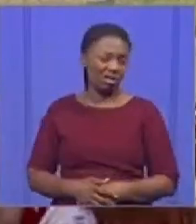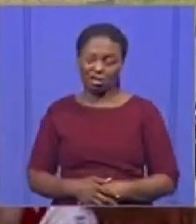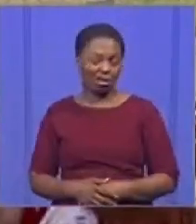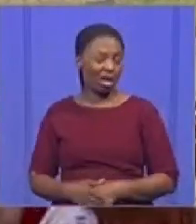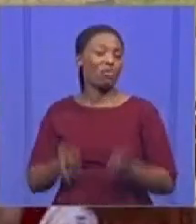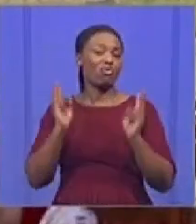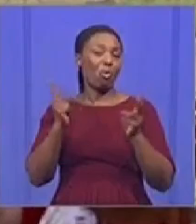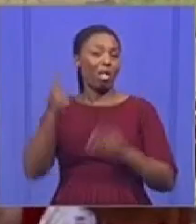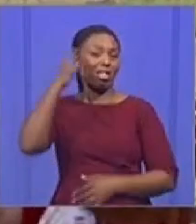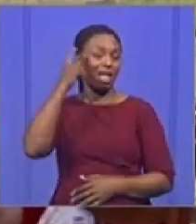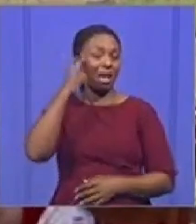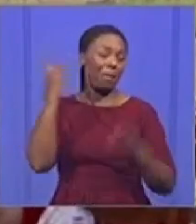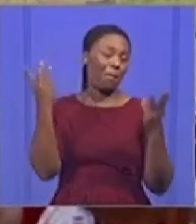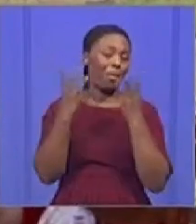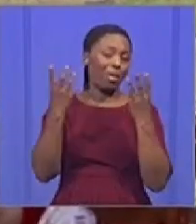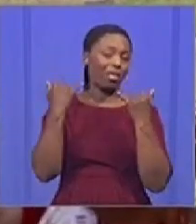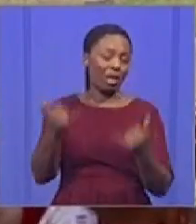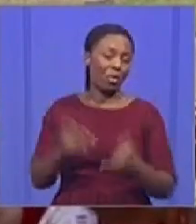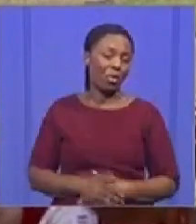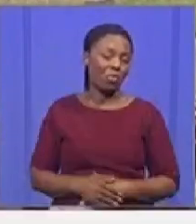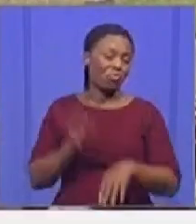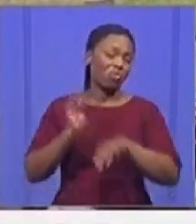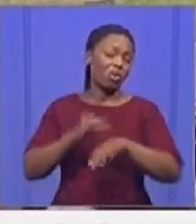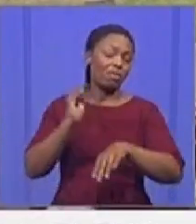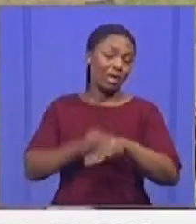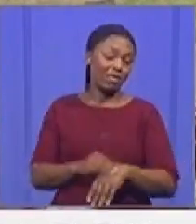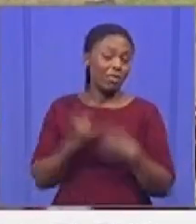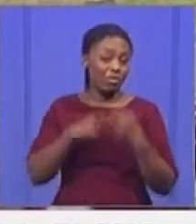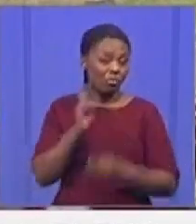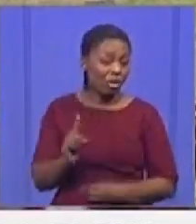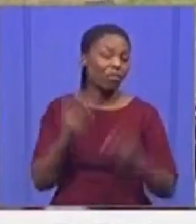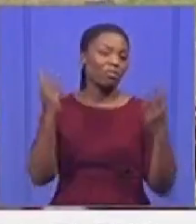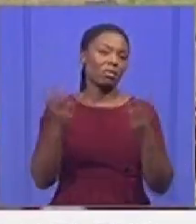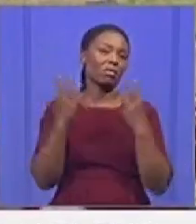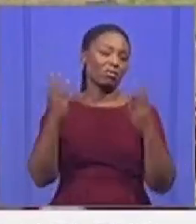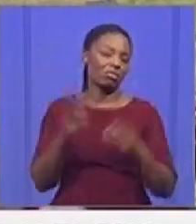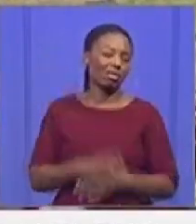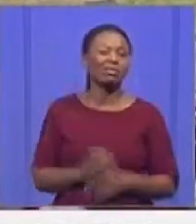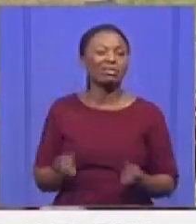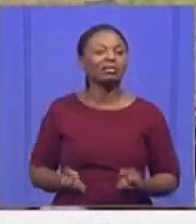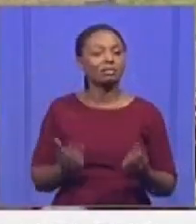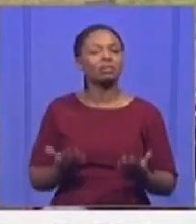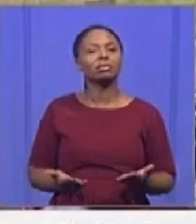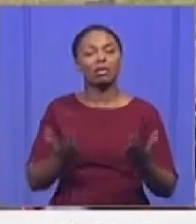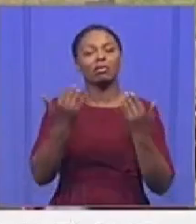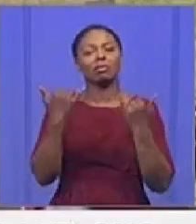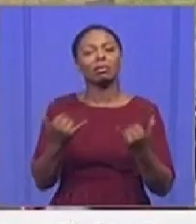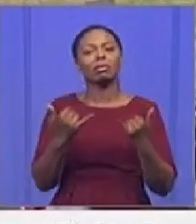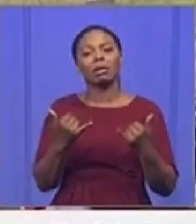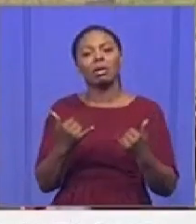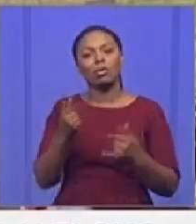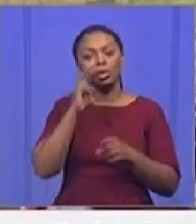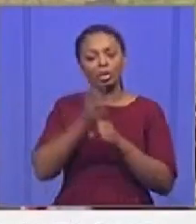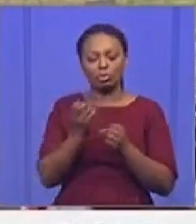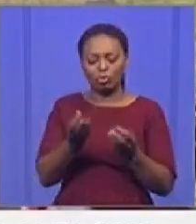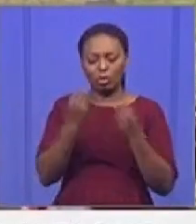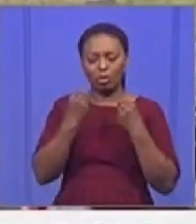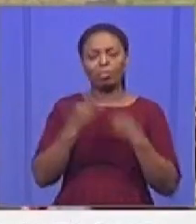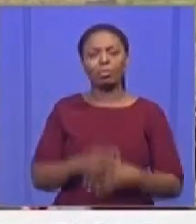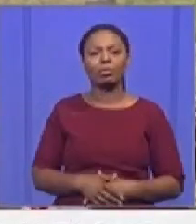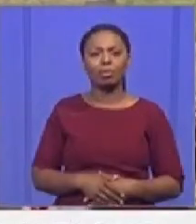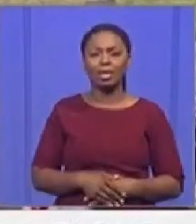think our people, the crisis is about our people? It's about the service that is due to us that we must receive. So if